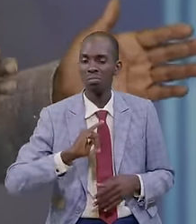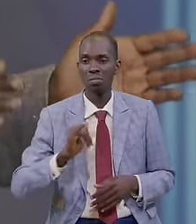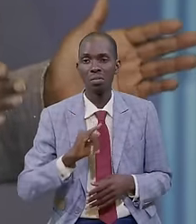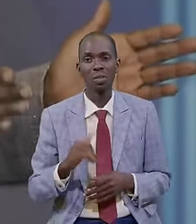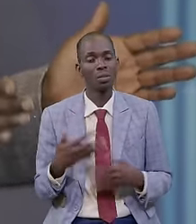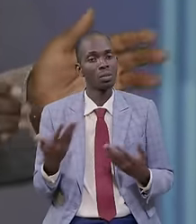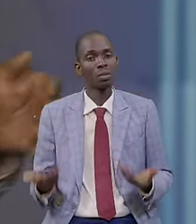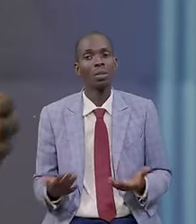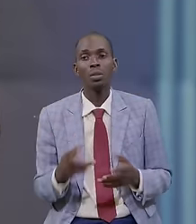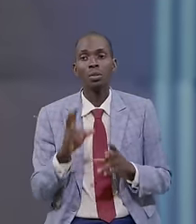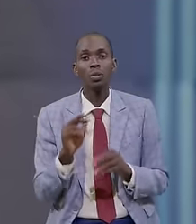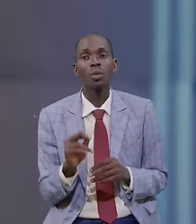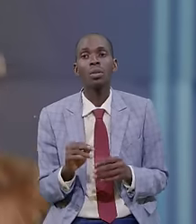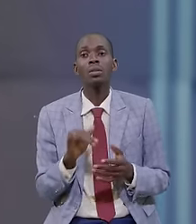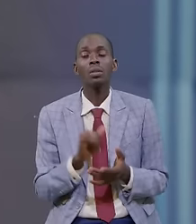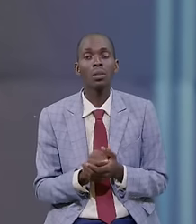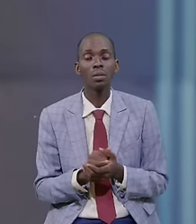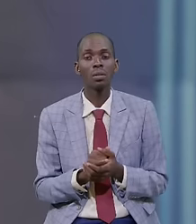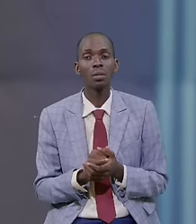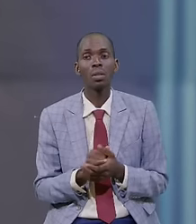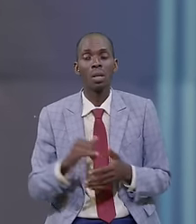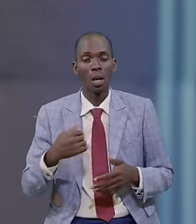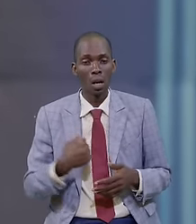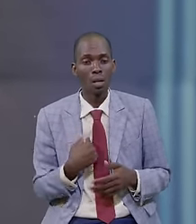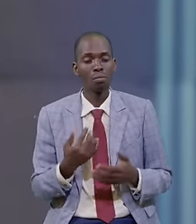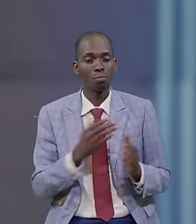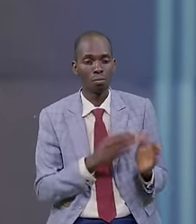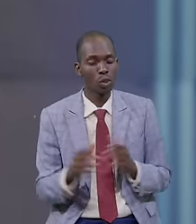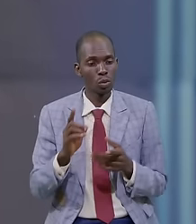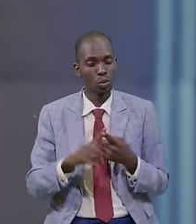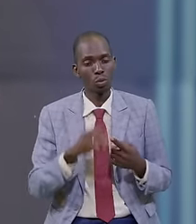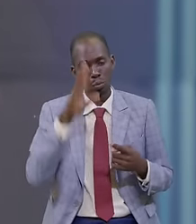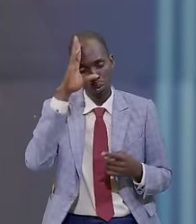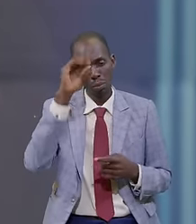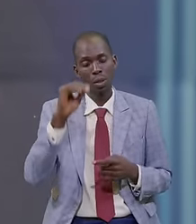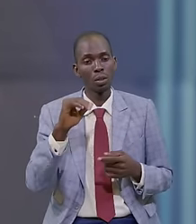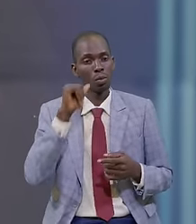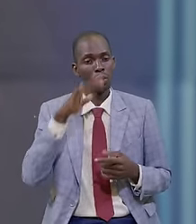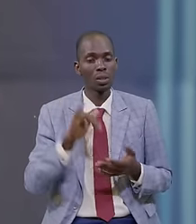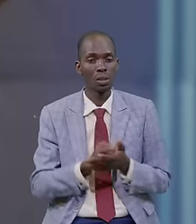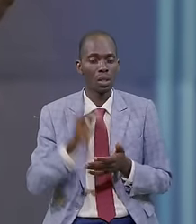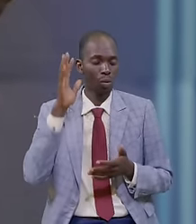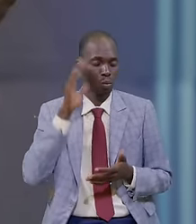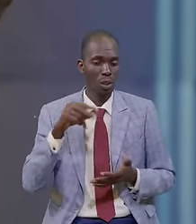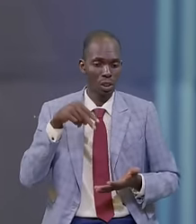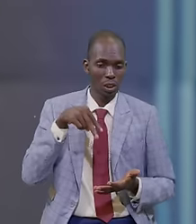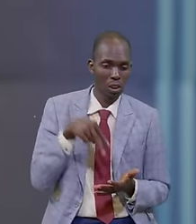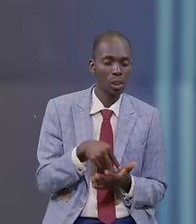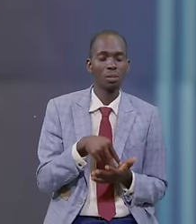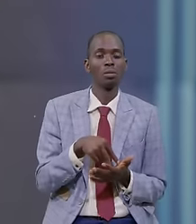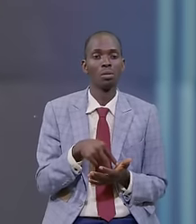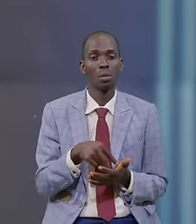man, a woman that will stand out, that in this society, it does not work. That idea,